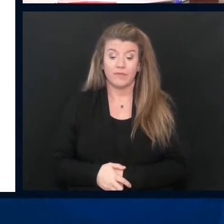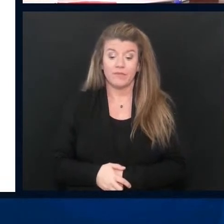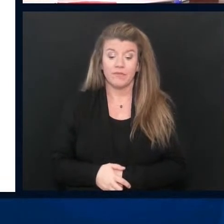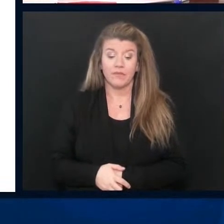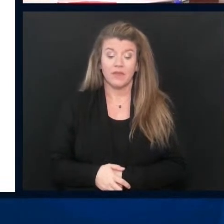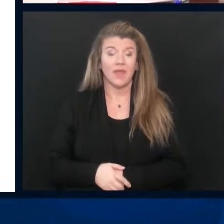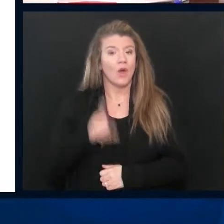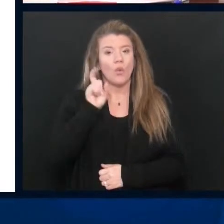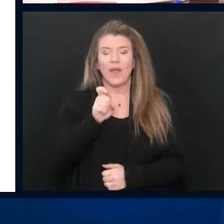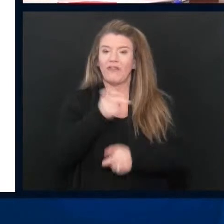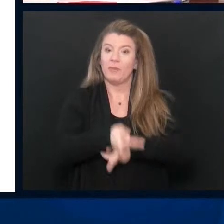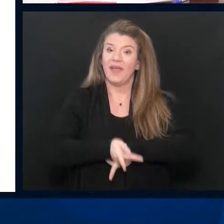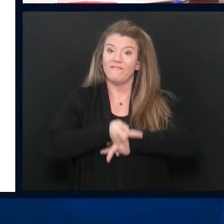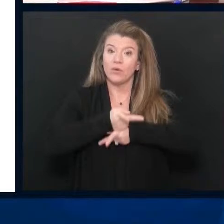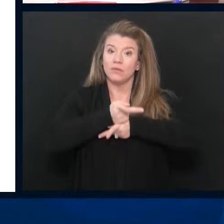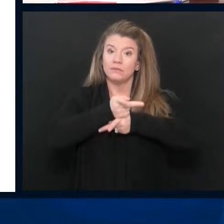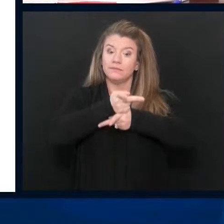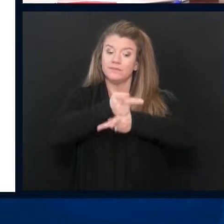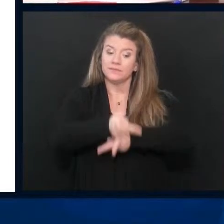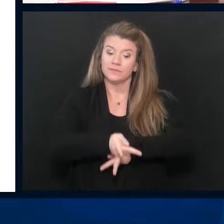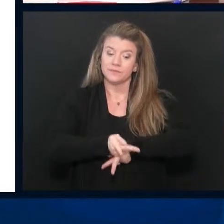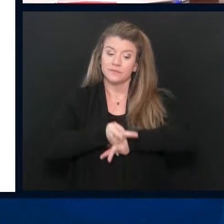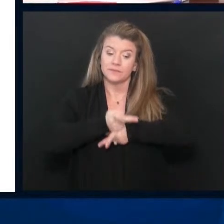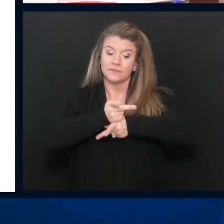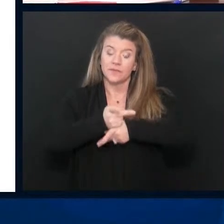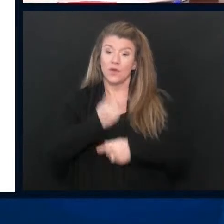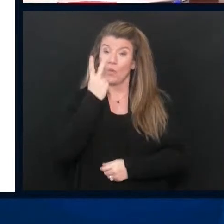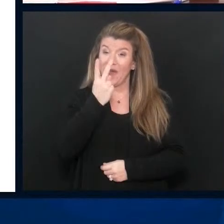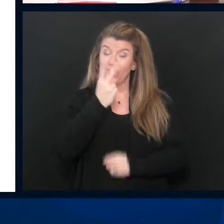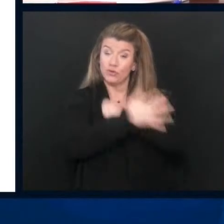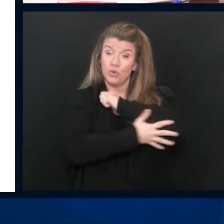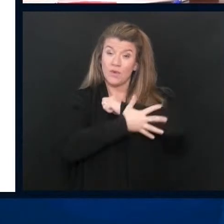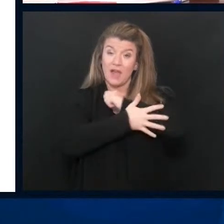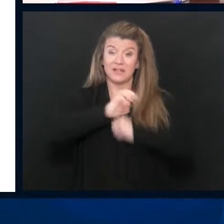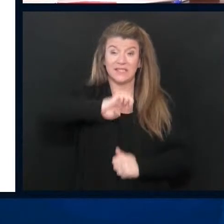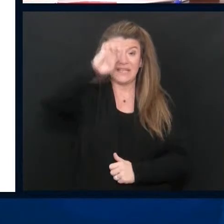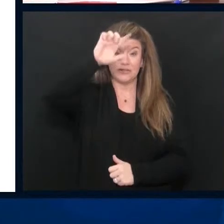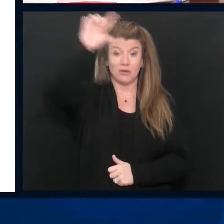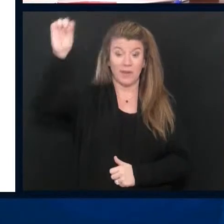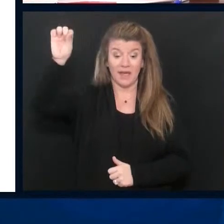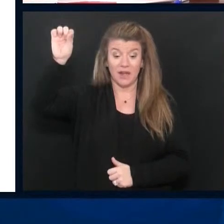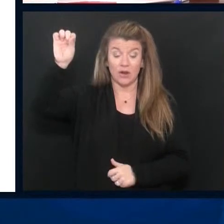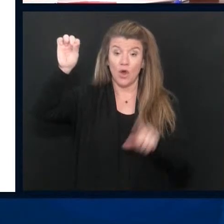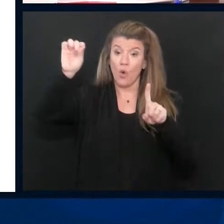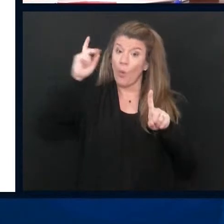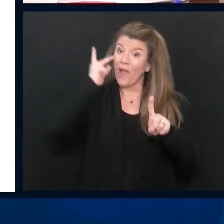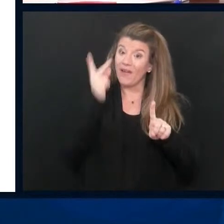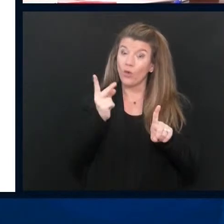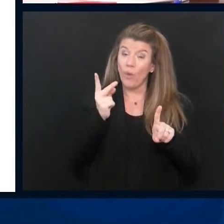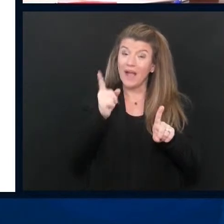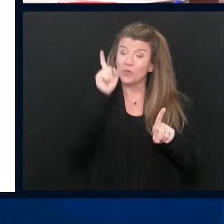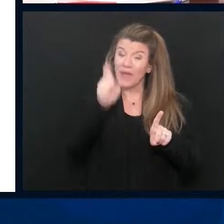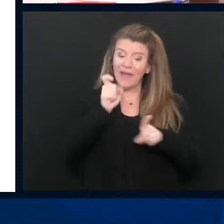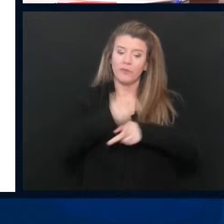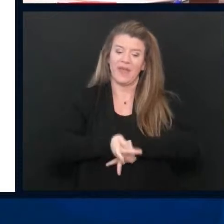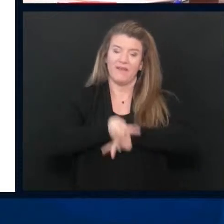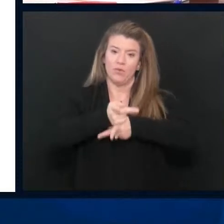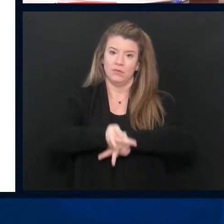we got to be careful. We've got 2 counties up in the Eastern Panhandle we got to watch. We've just got to be really